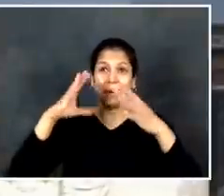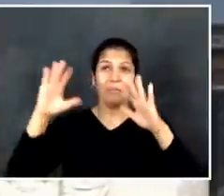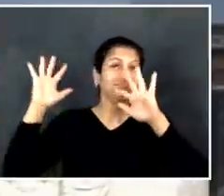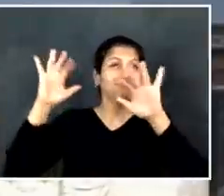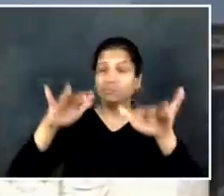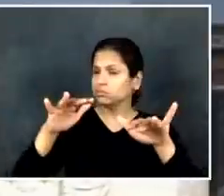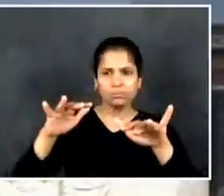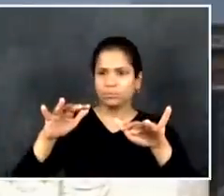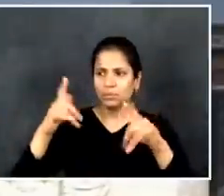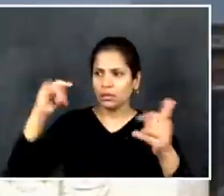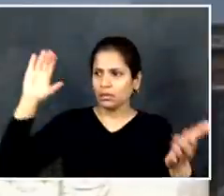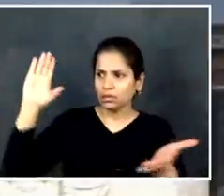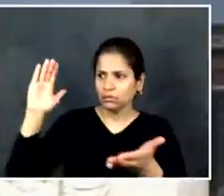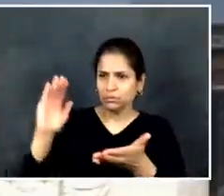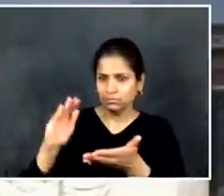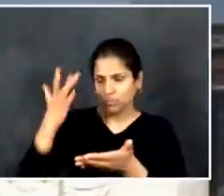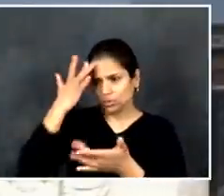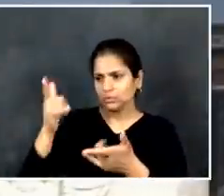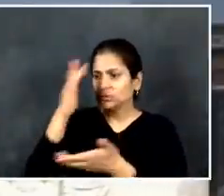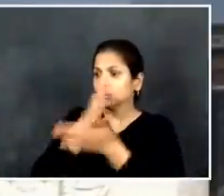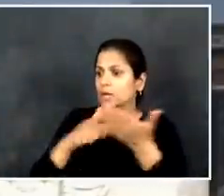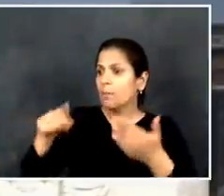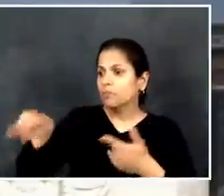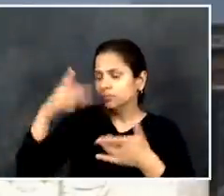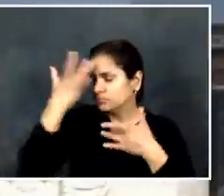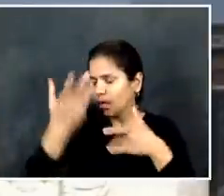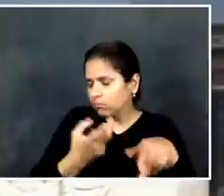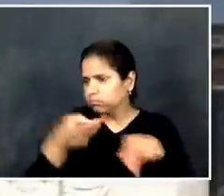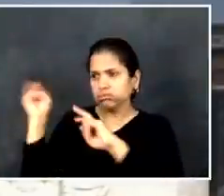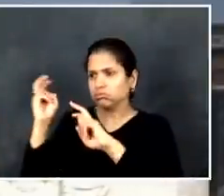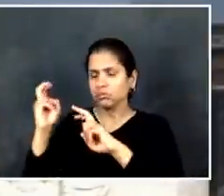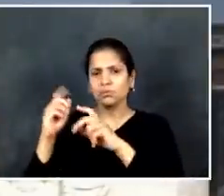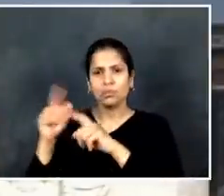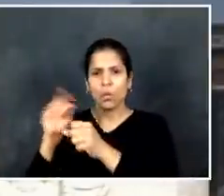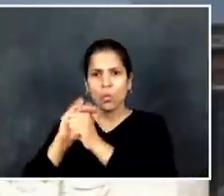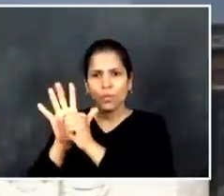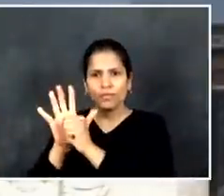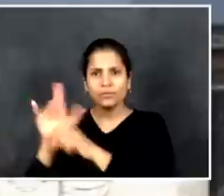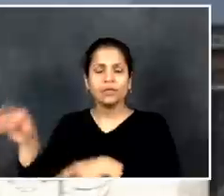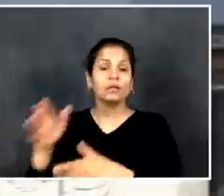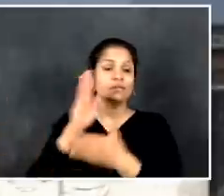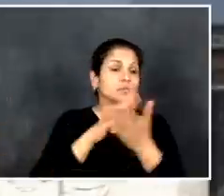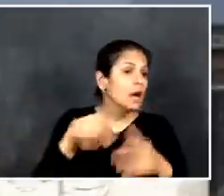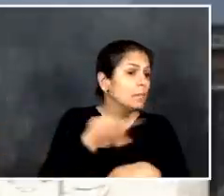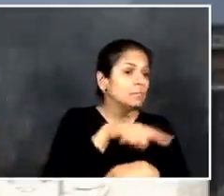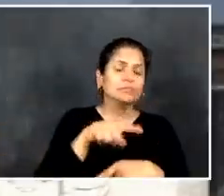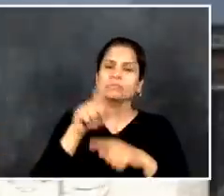want because there's just limited numbers of officers. But definitely have